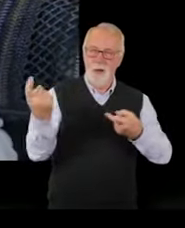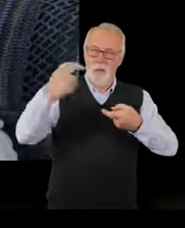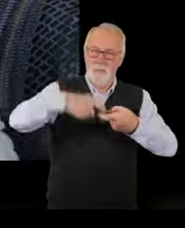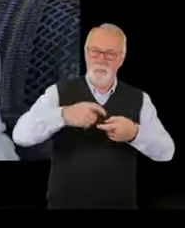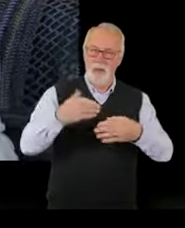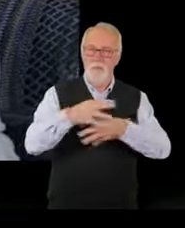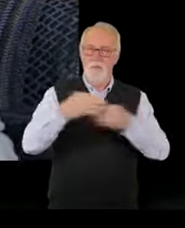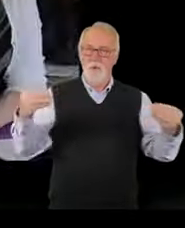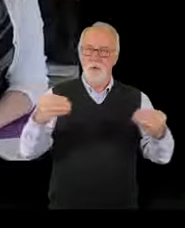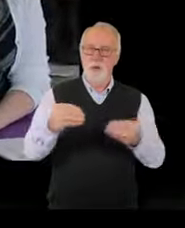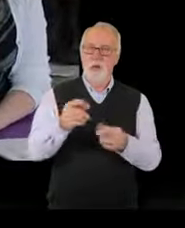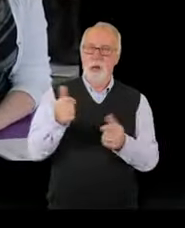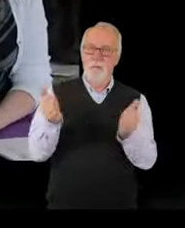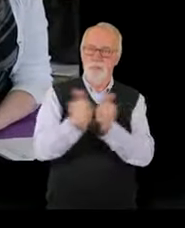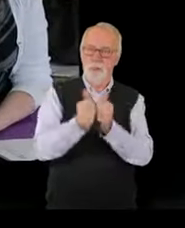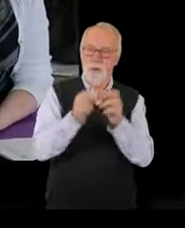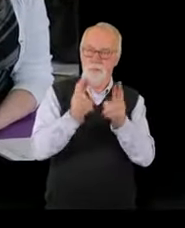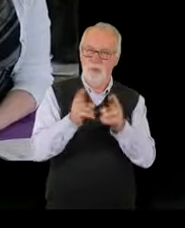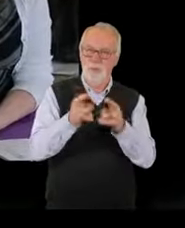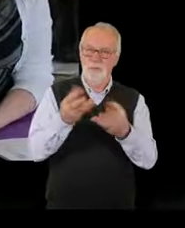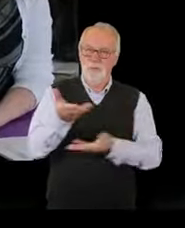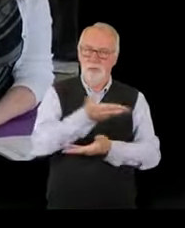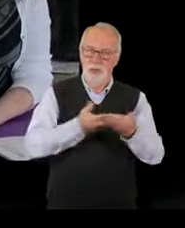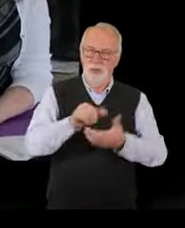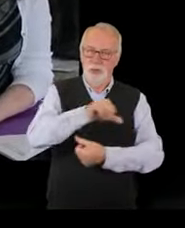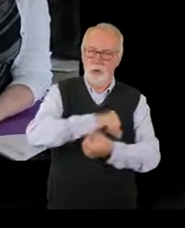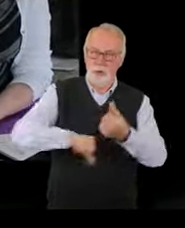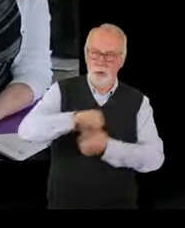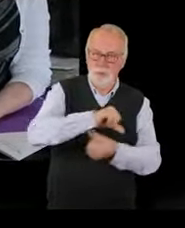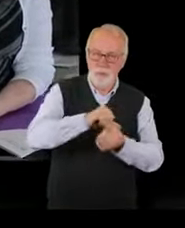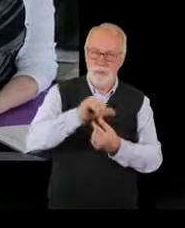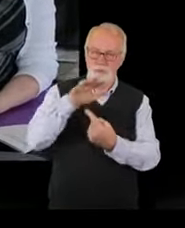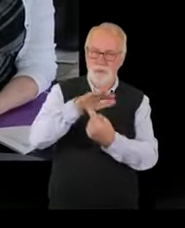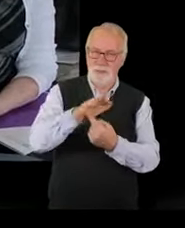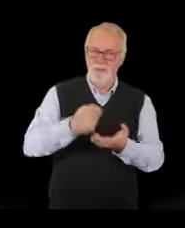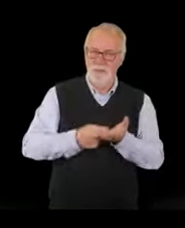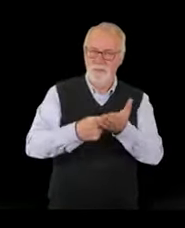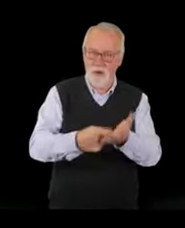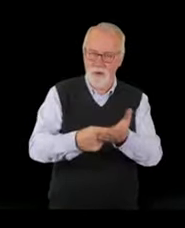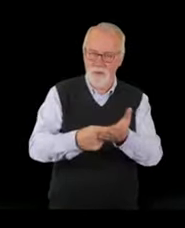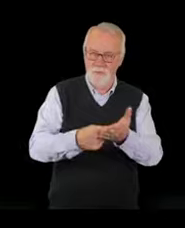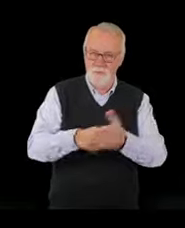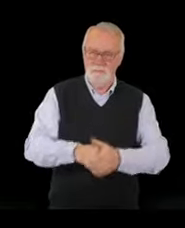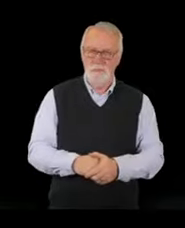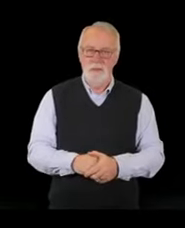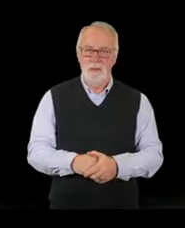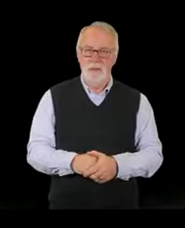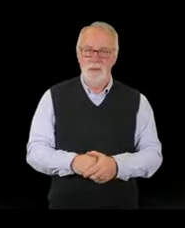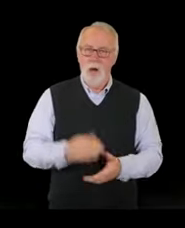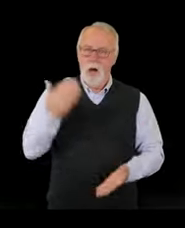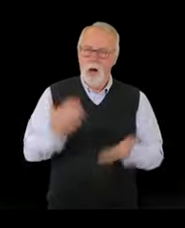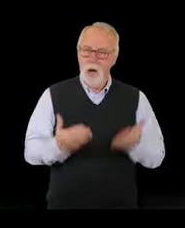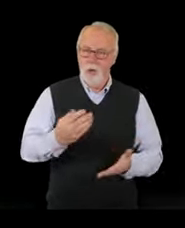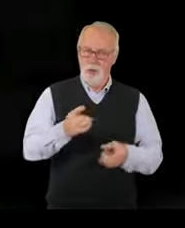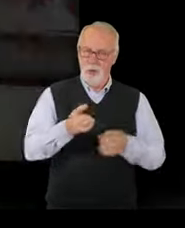in the most appropriate way to discuss their circumstances and prioritize the referral. How do I get referred